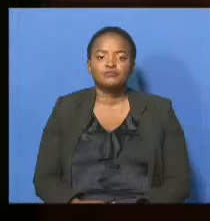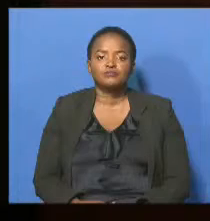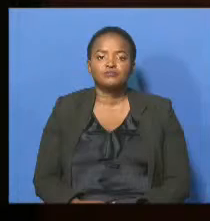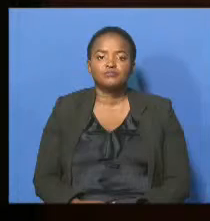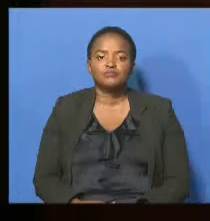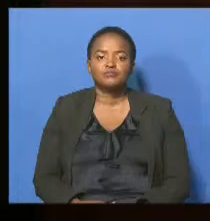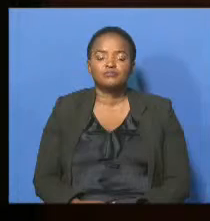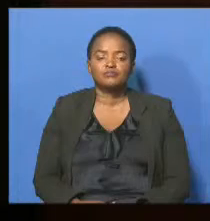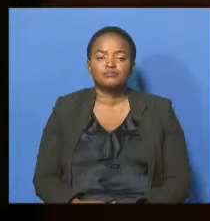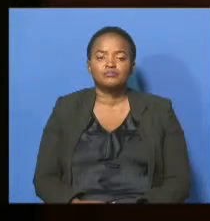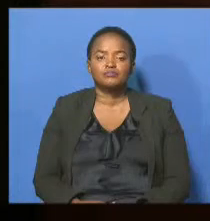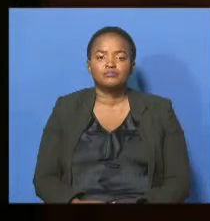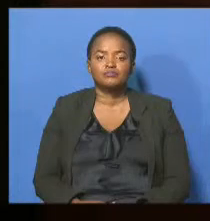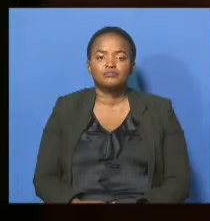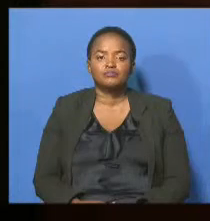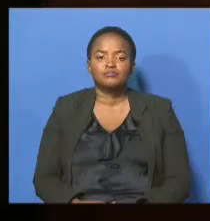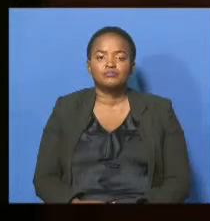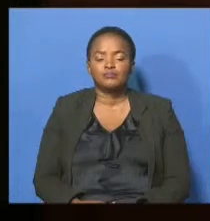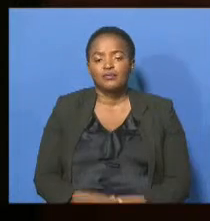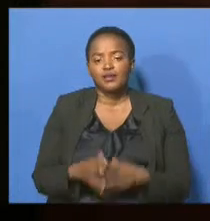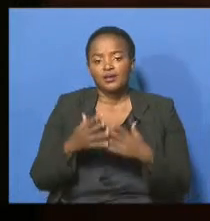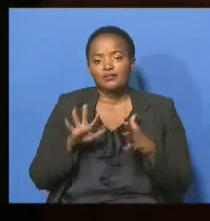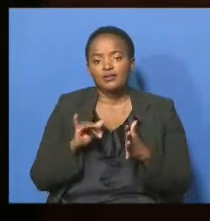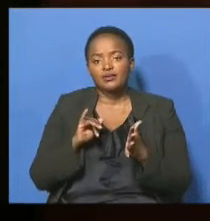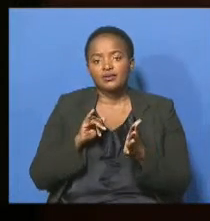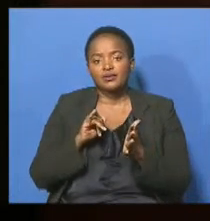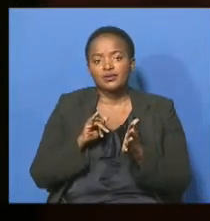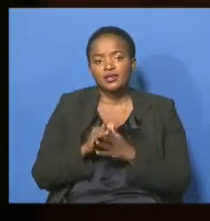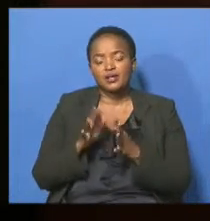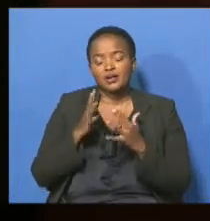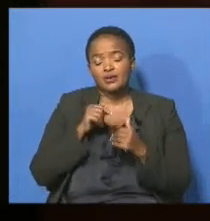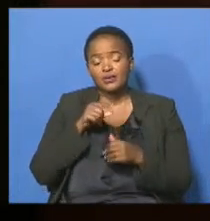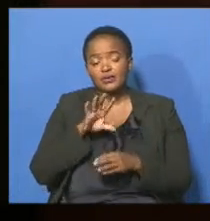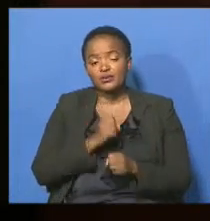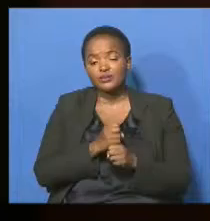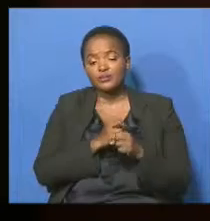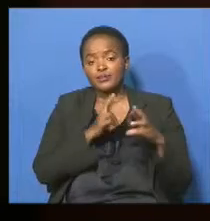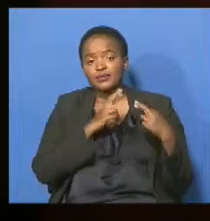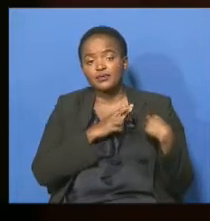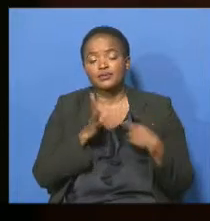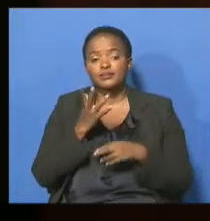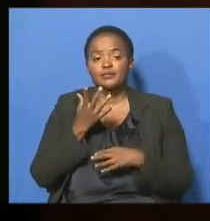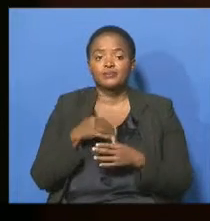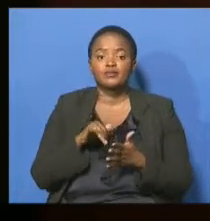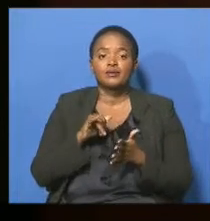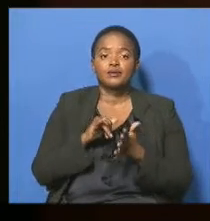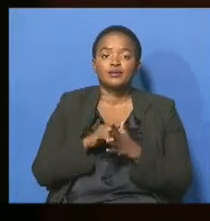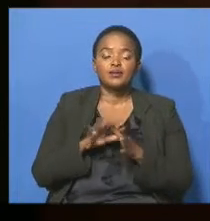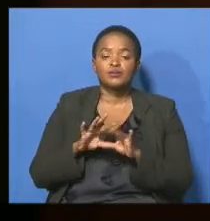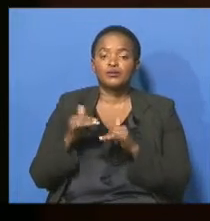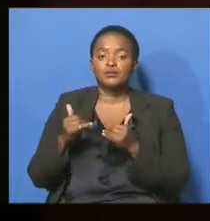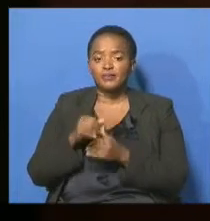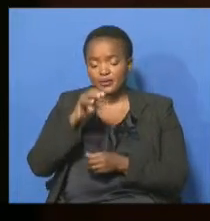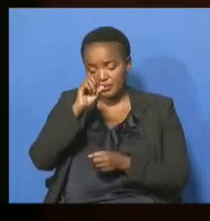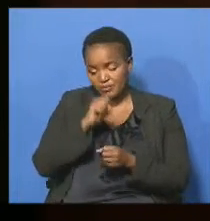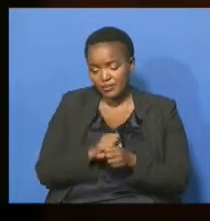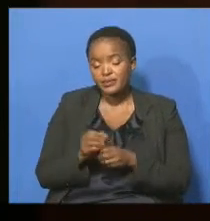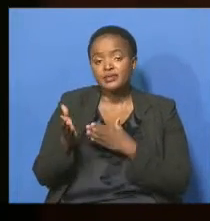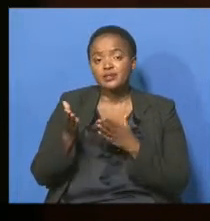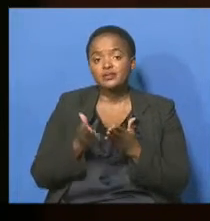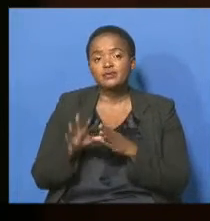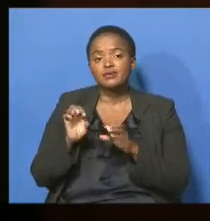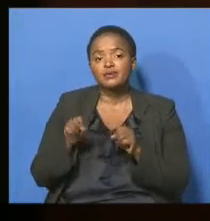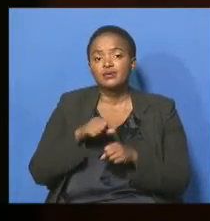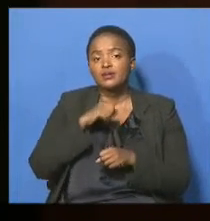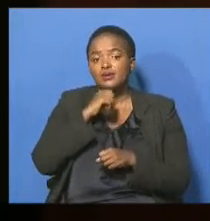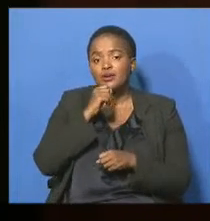In conclusion, I know it was a marathon, but community policing